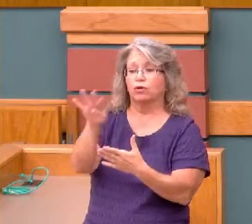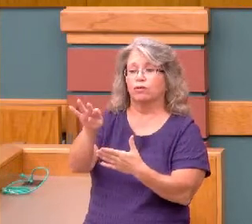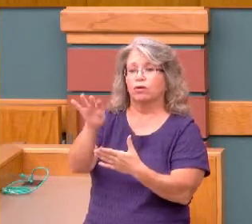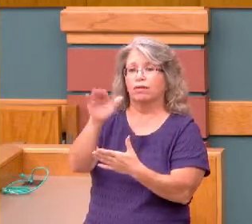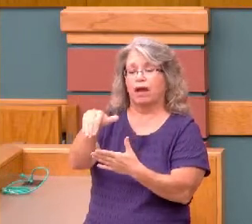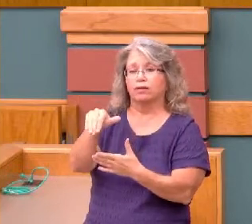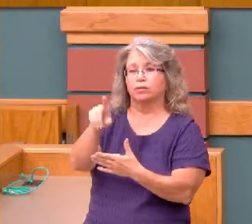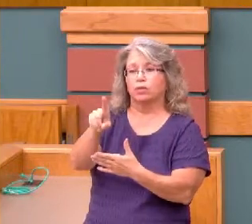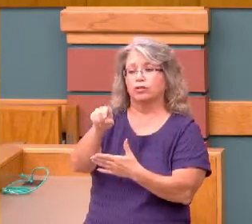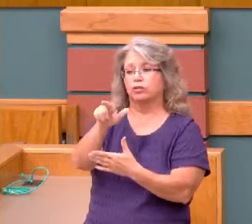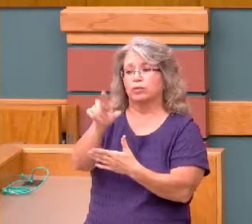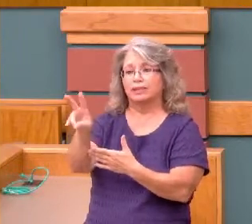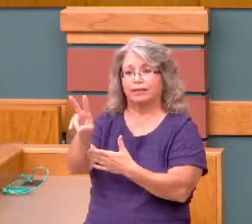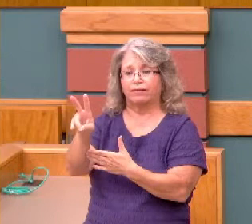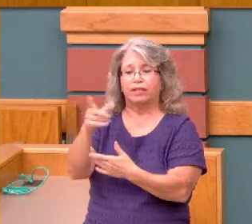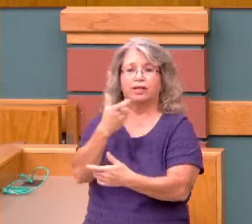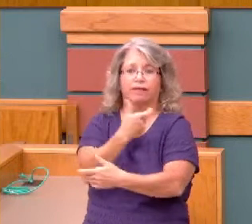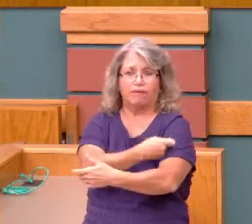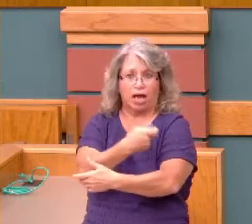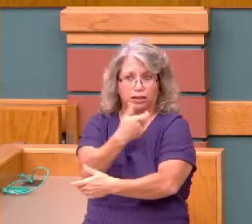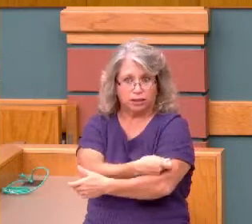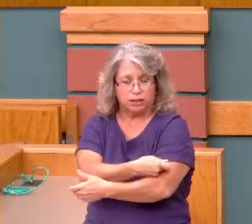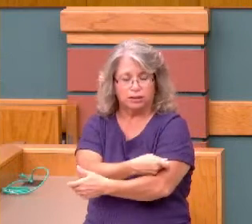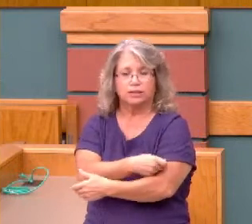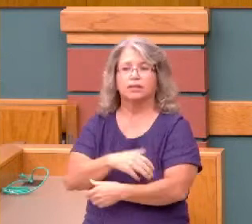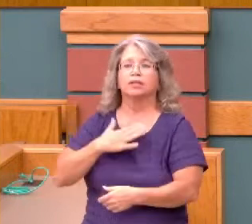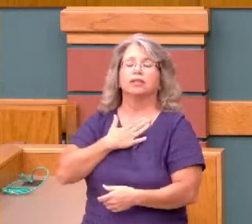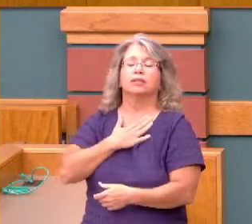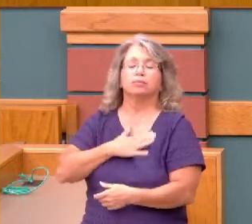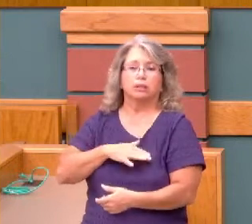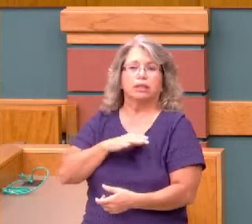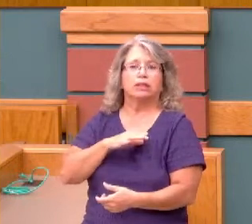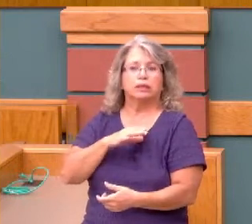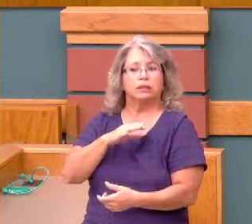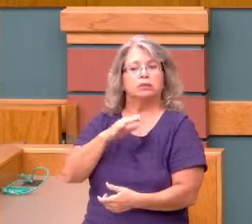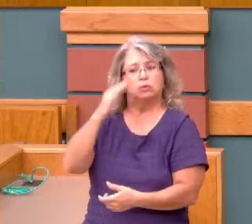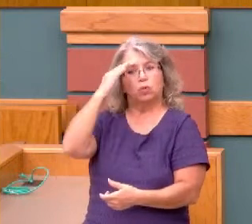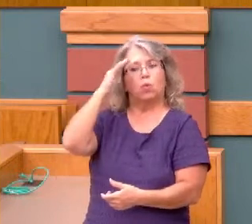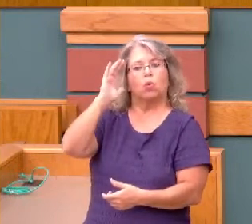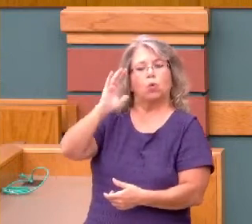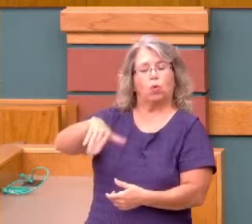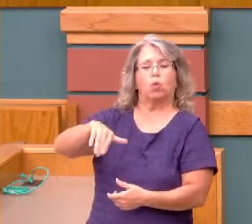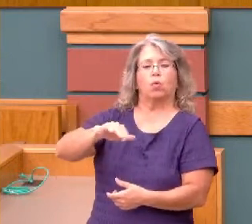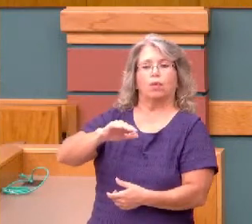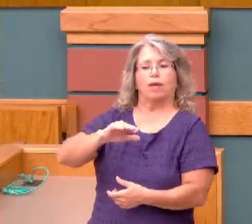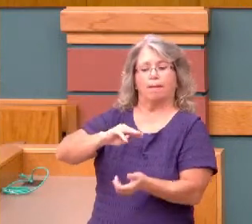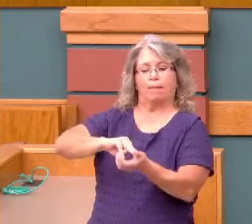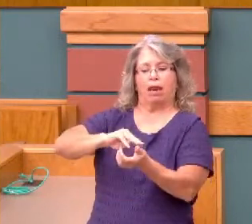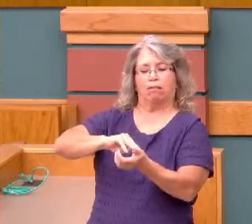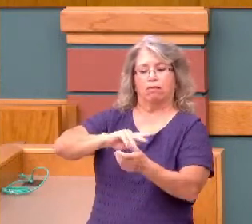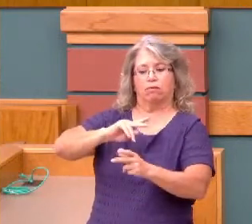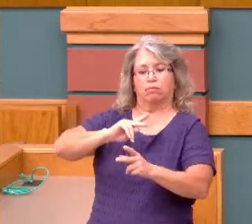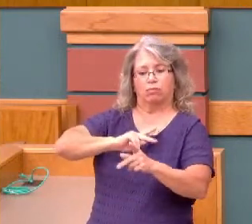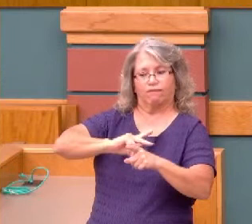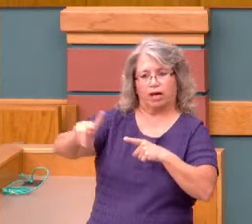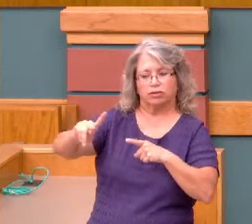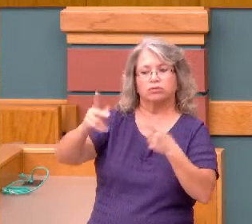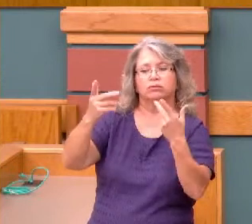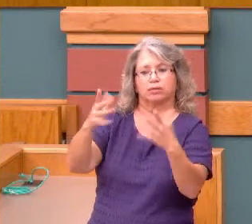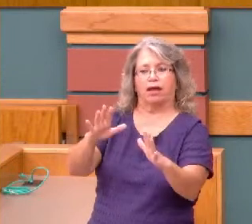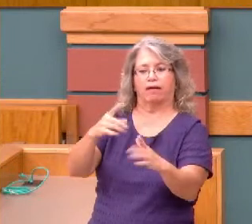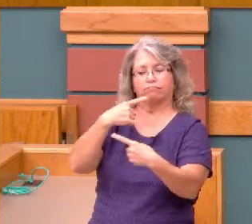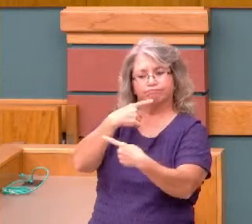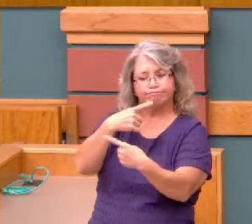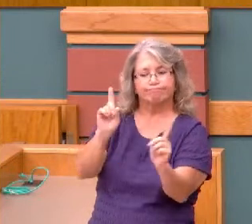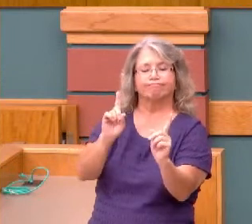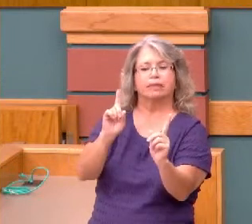144,127 vaccinations. So please note that medical professionals have stated that even after receiving your vaccinations,